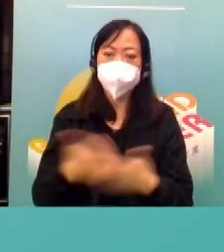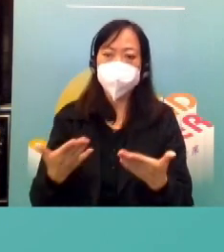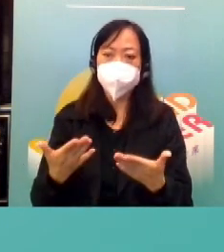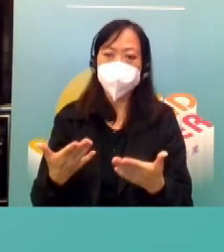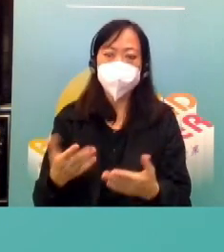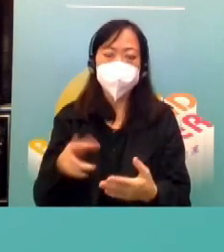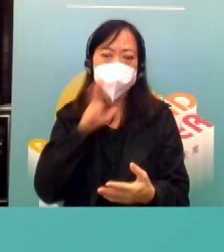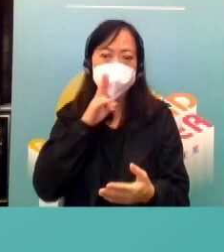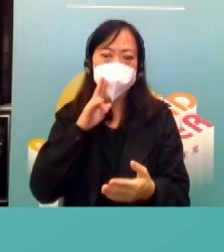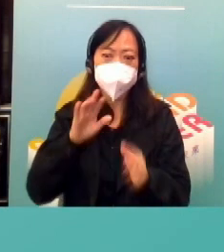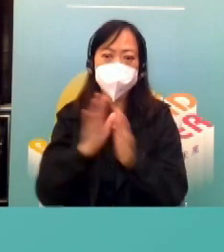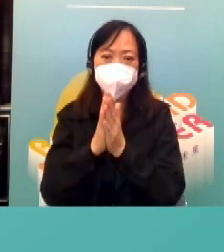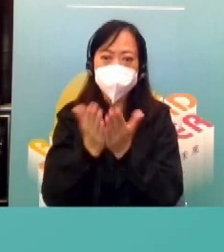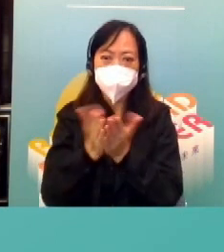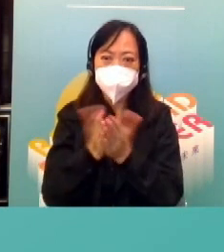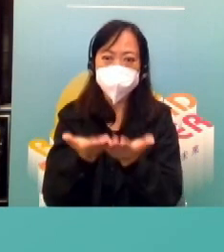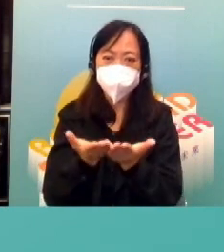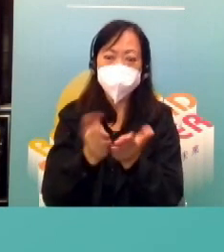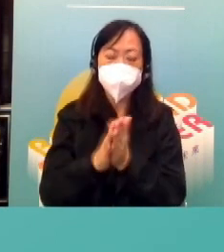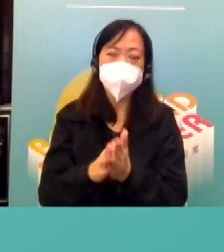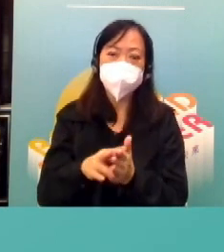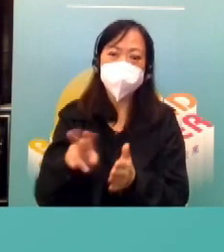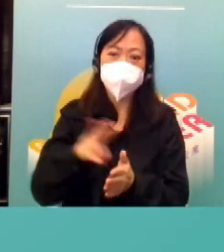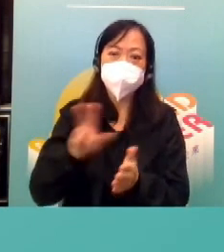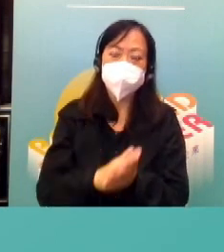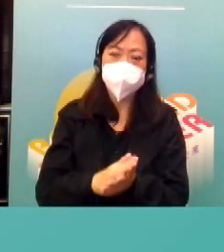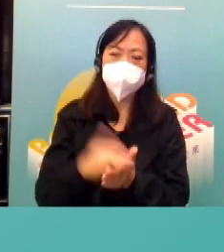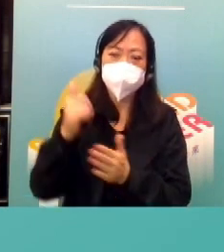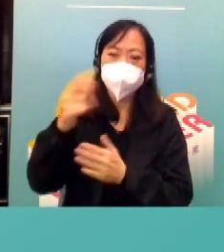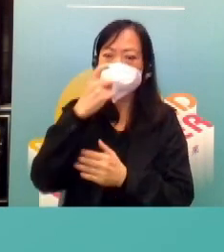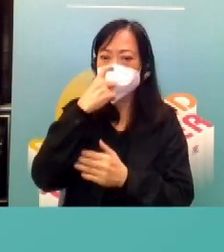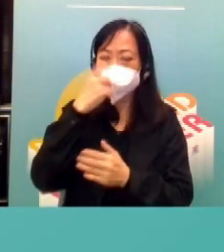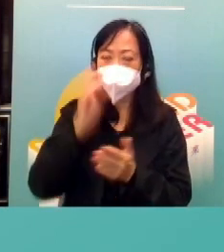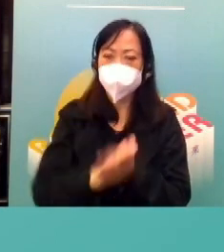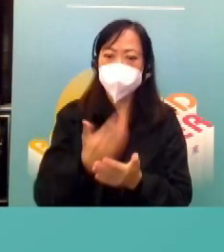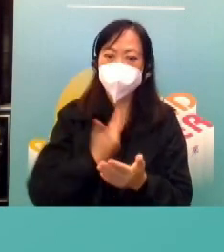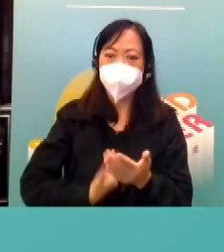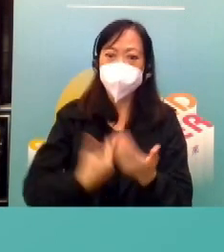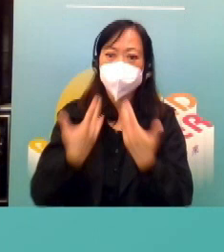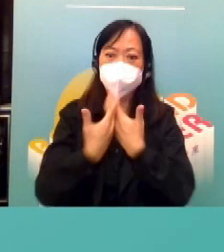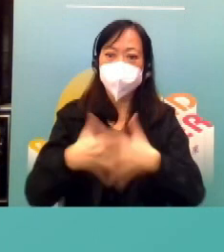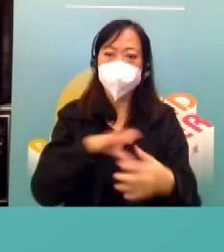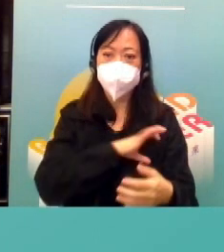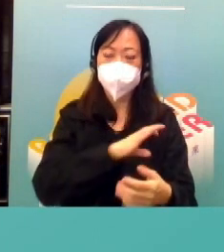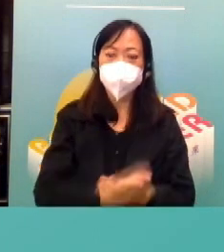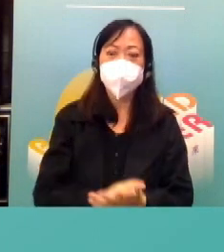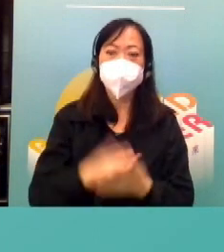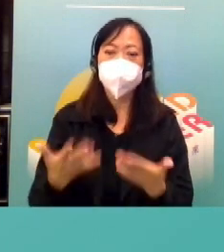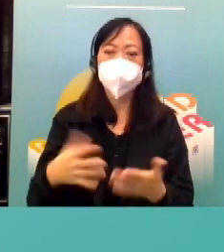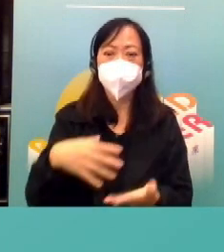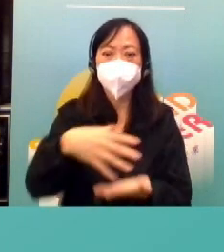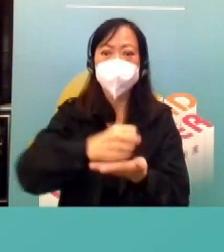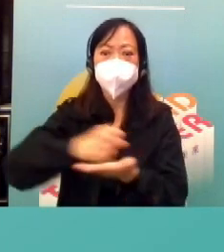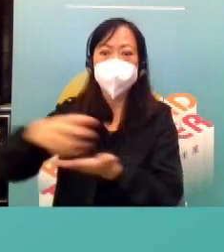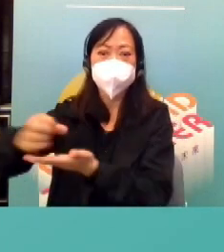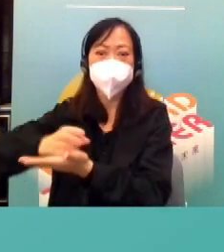the charity sector in the UK, of which we have lots of charity shops where they take donations from households, including books, some of which